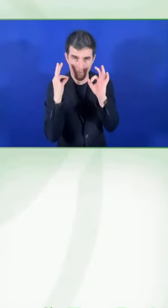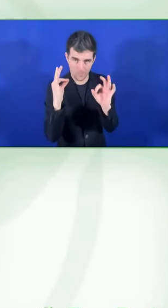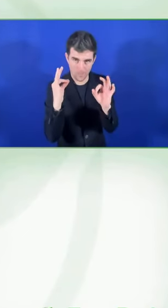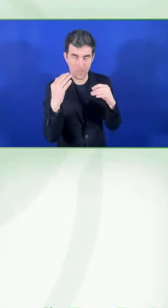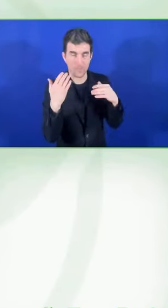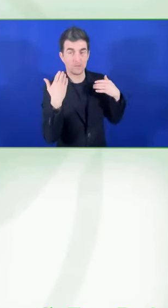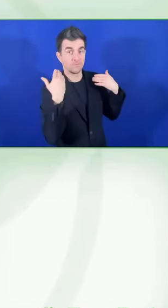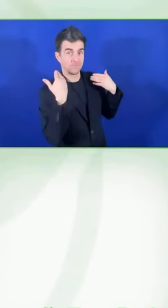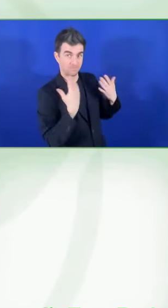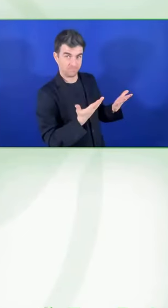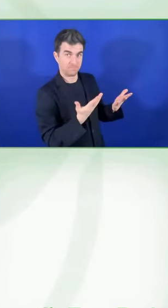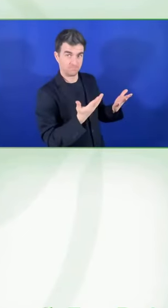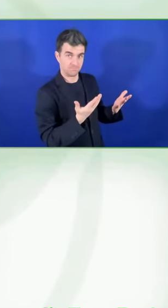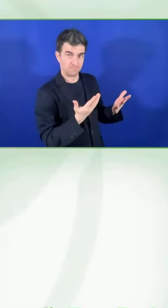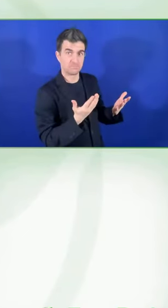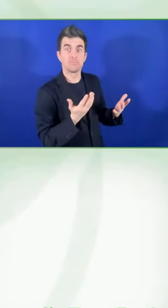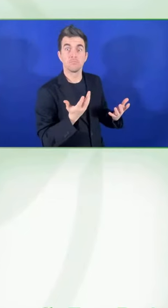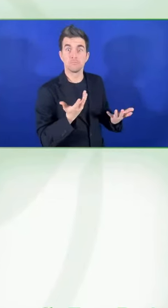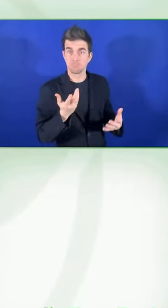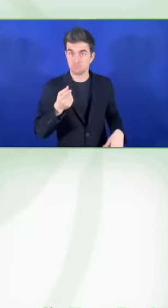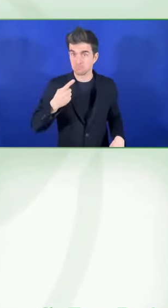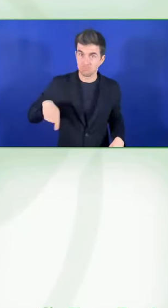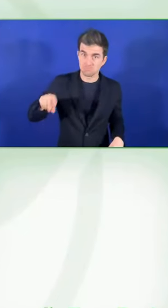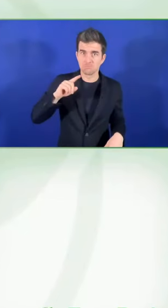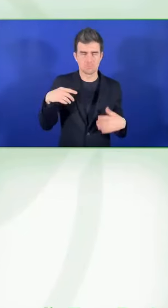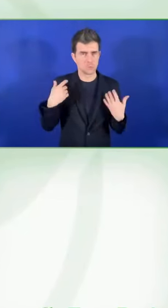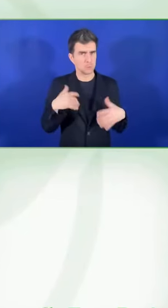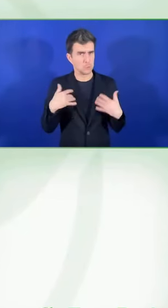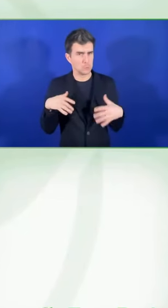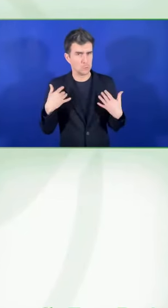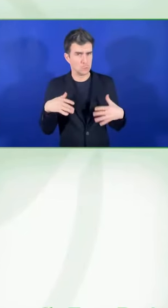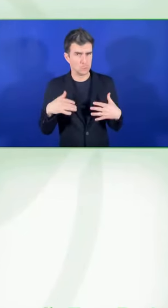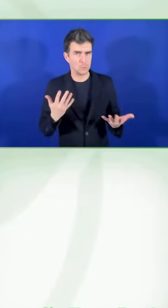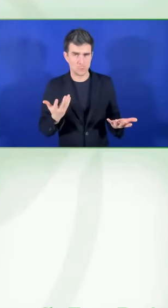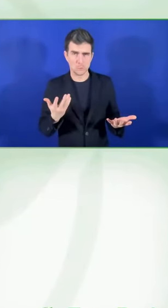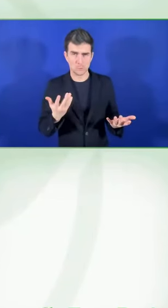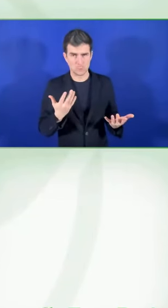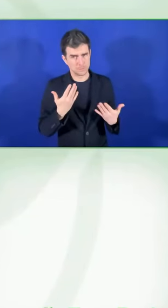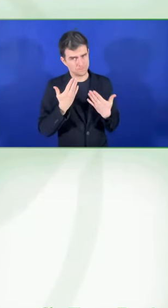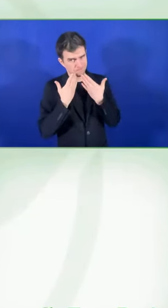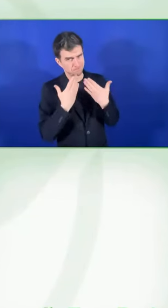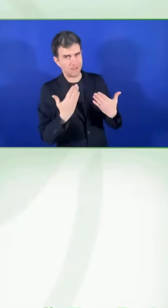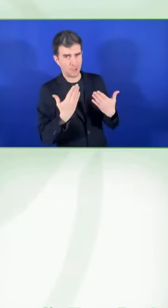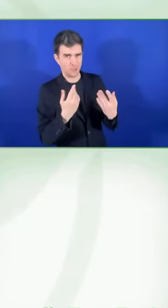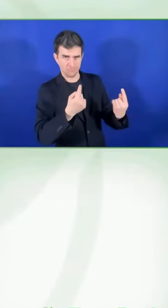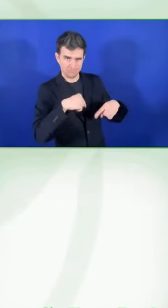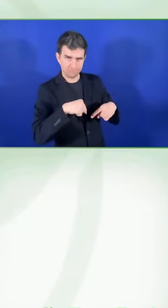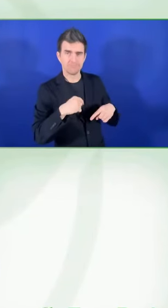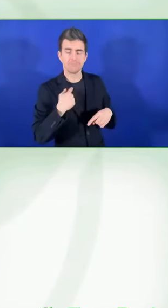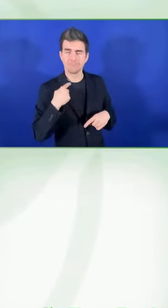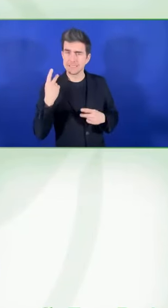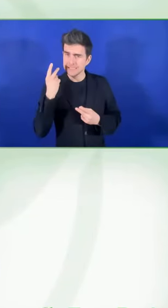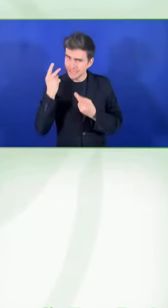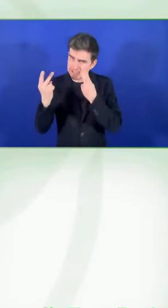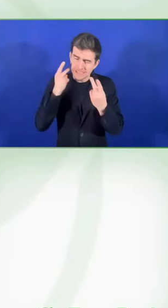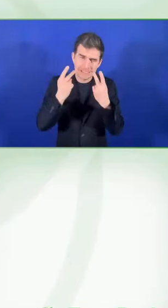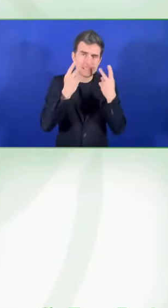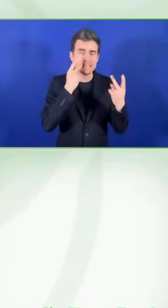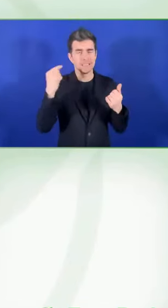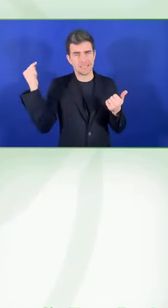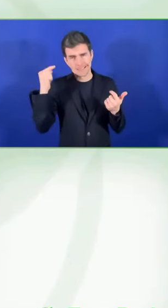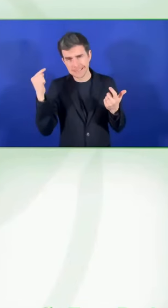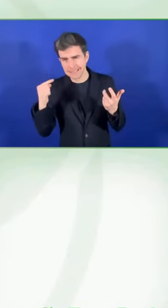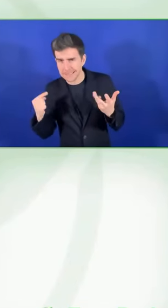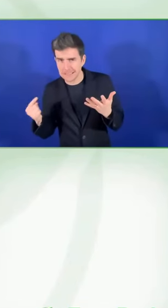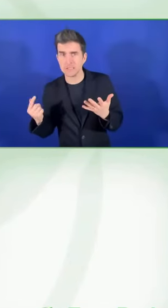that you did social work, as that was the root to your career, and this is something that you genuinely care about and are committed to. The other thing that I